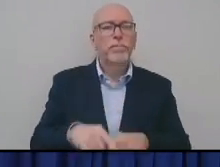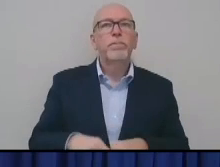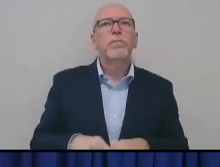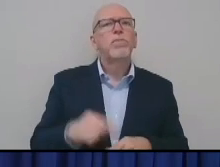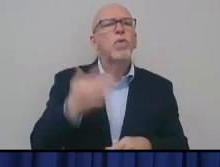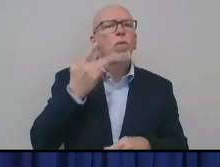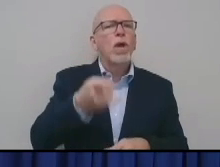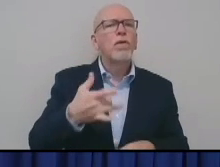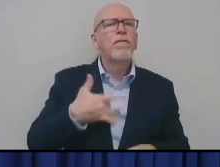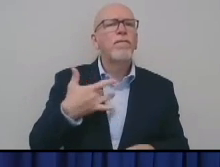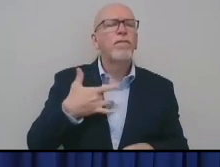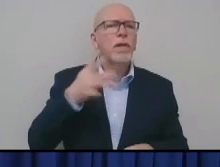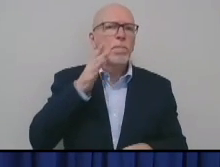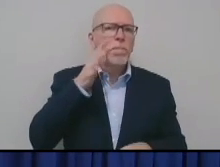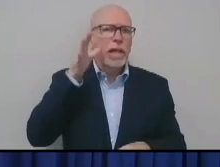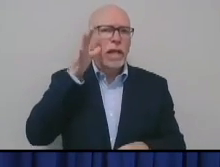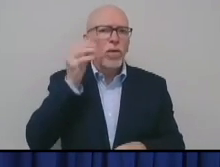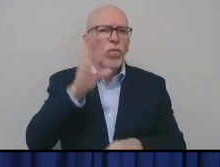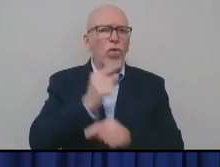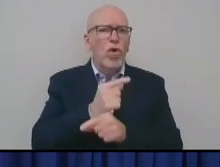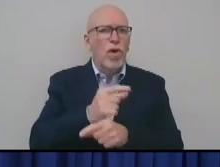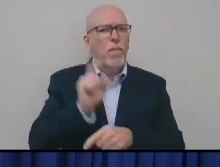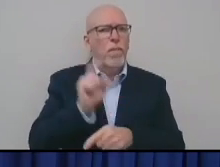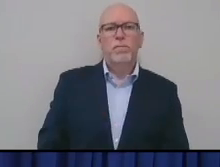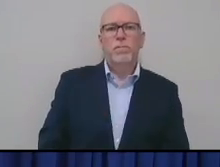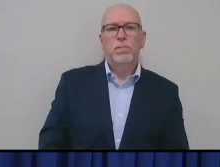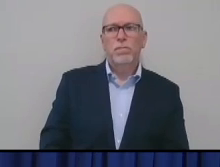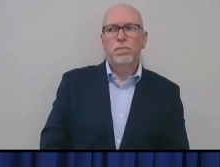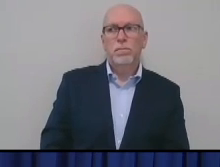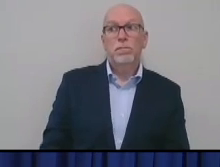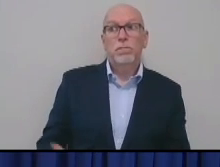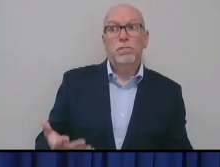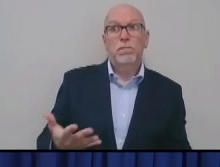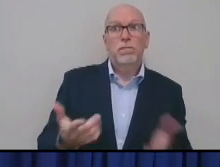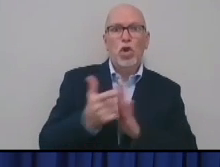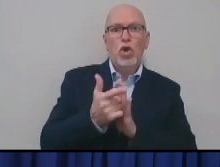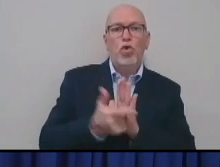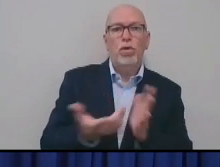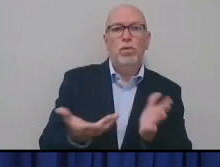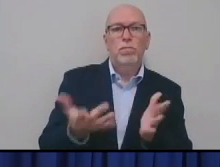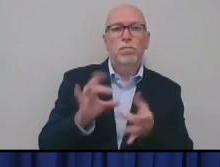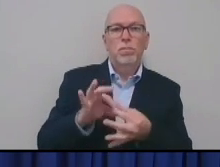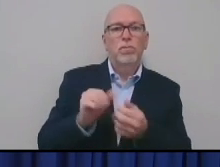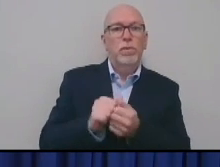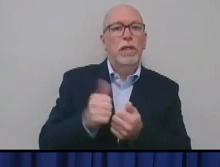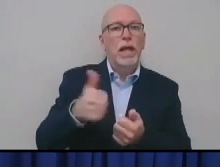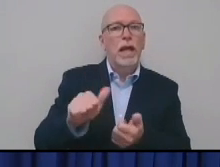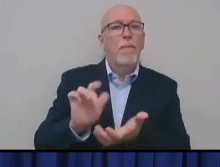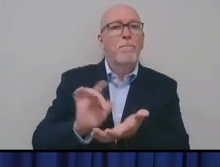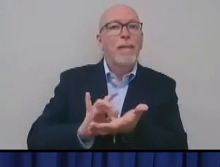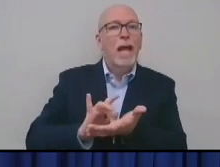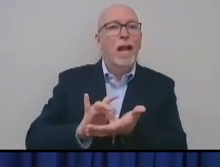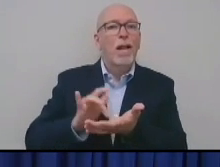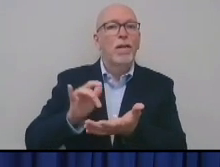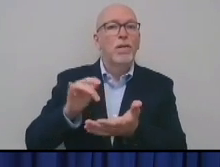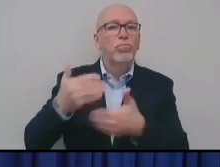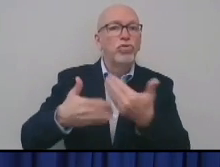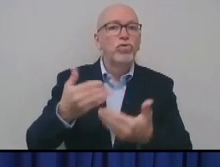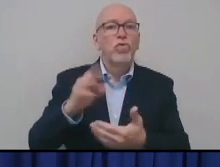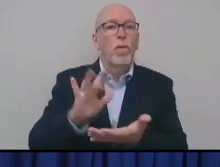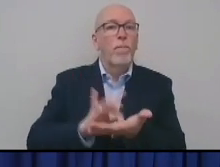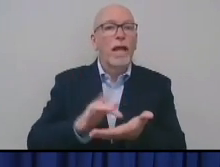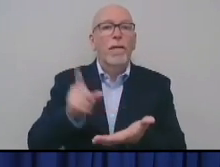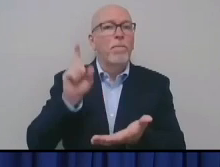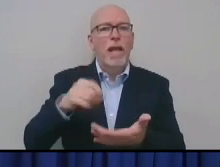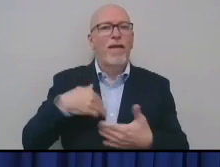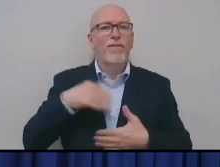you feel the parent or guardian needs to make that decision when it comes? Law with regards to medical procedures and medications. You have to have a parent